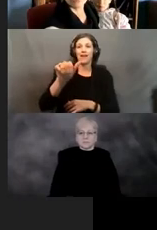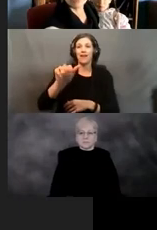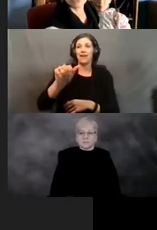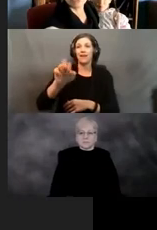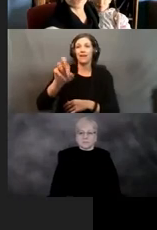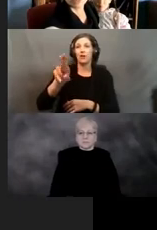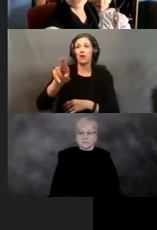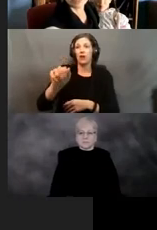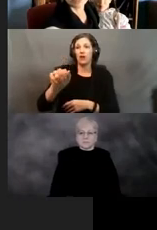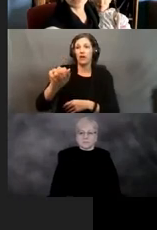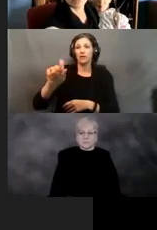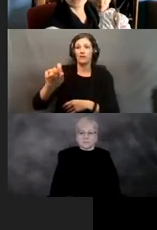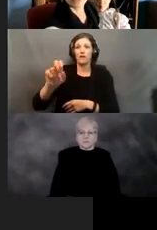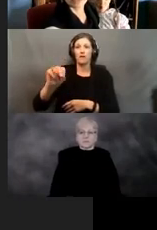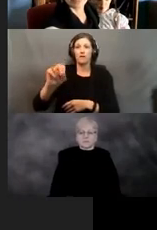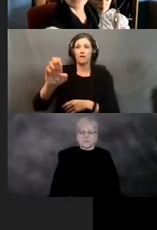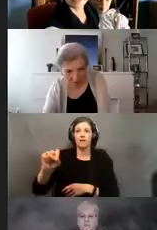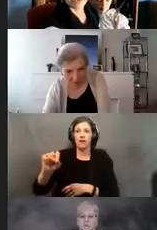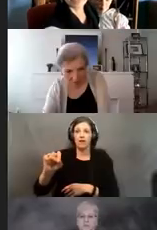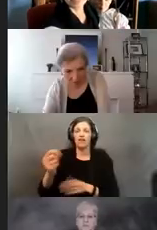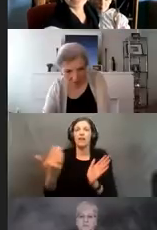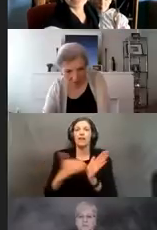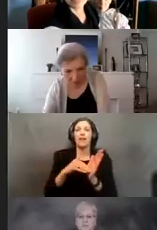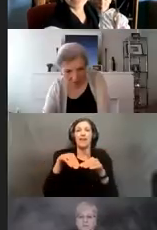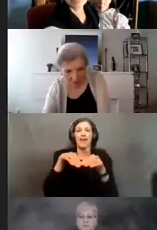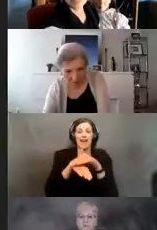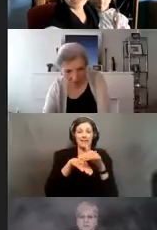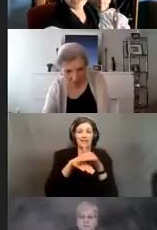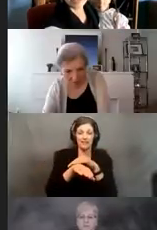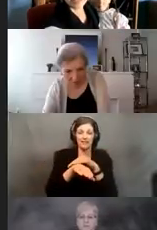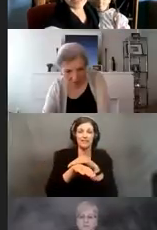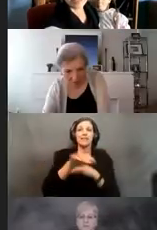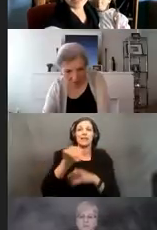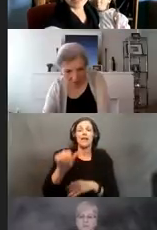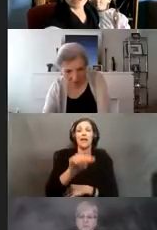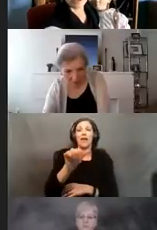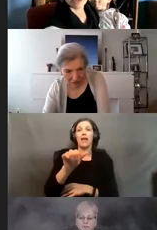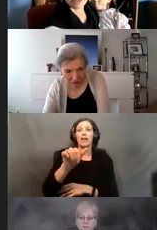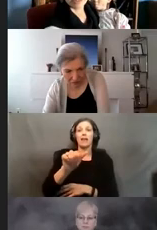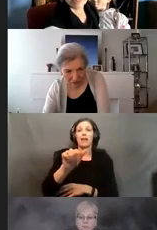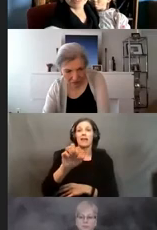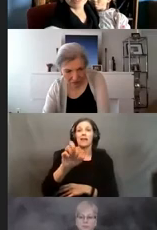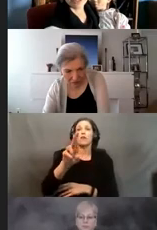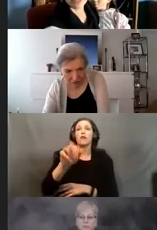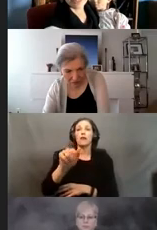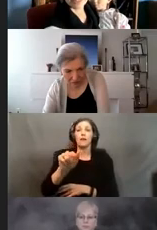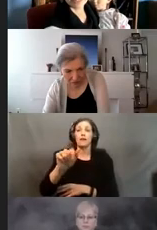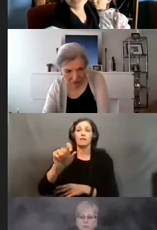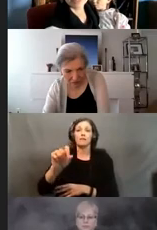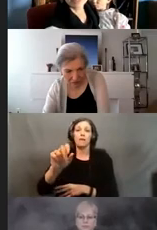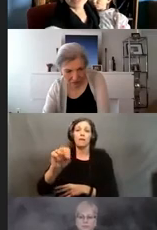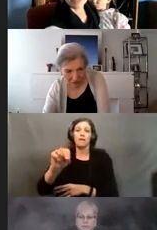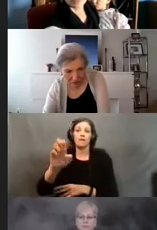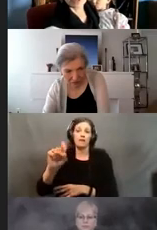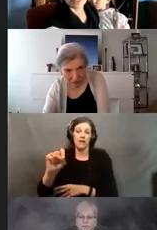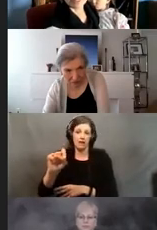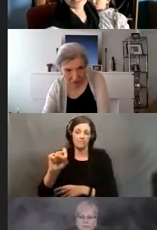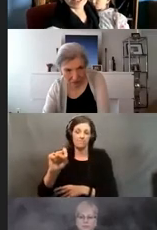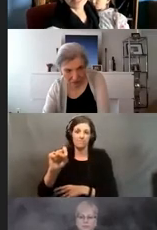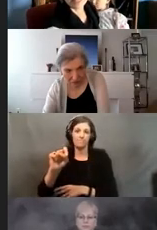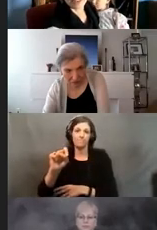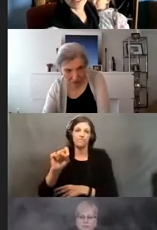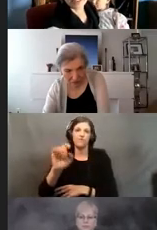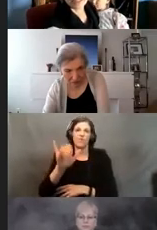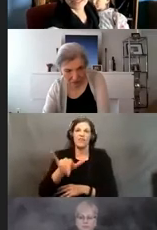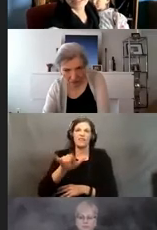.net. Once again, that's access at aera.net. So that's